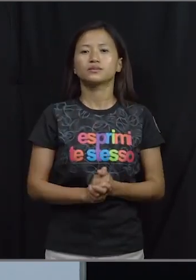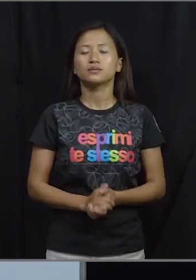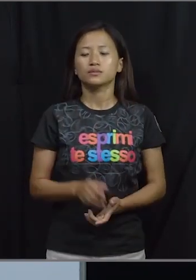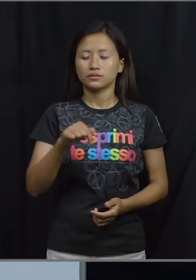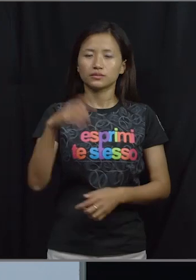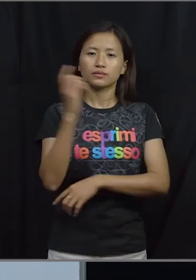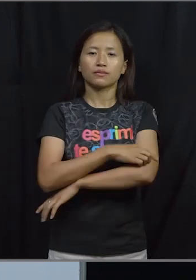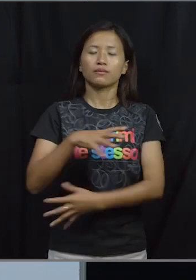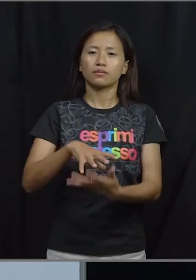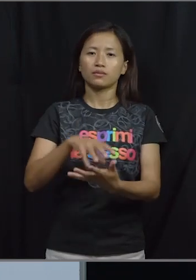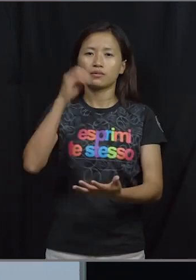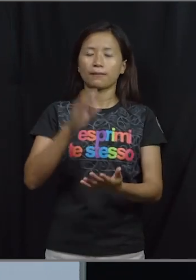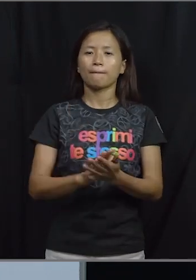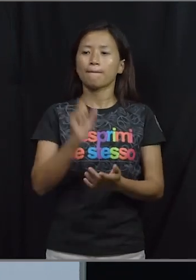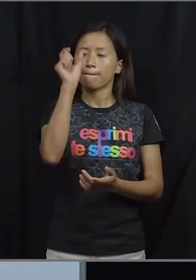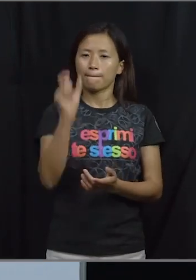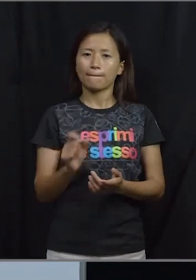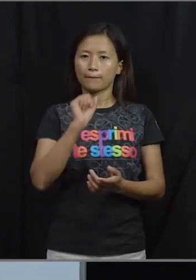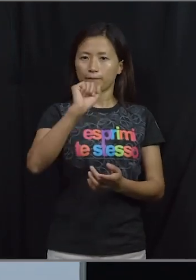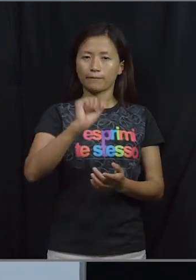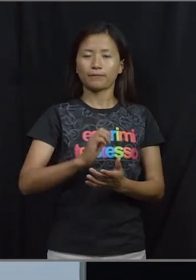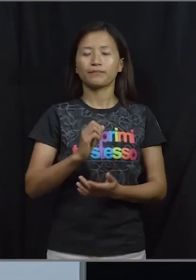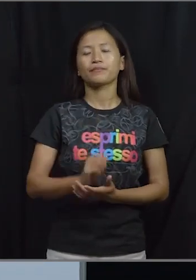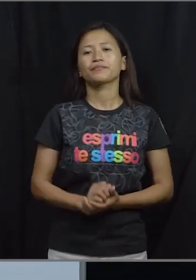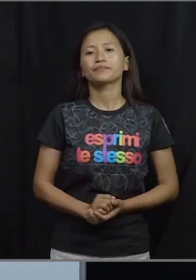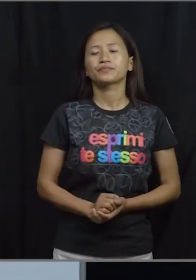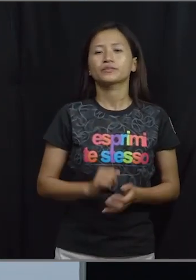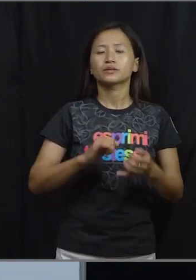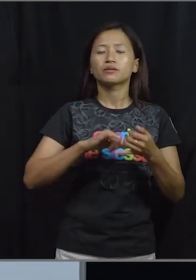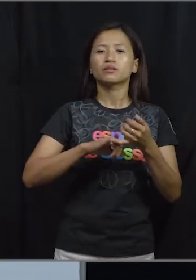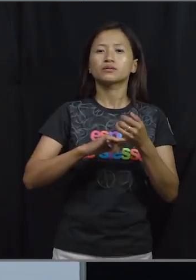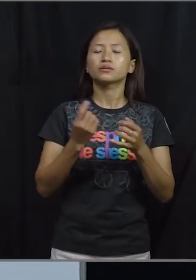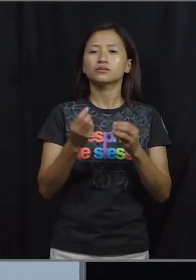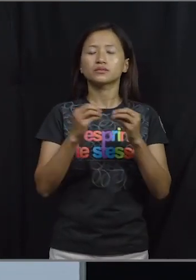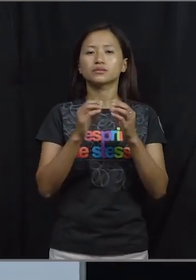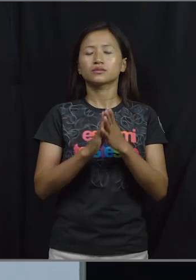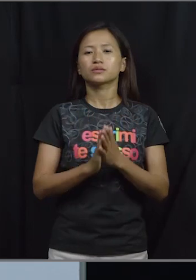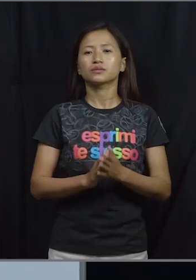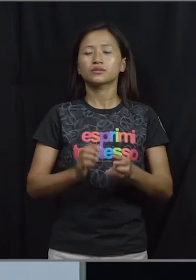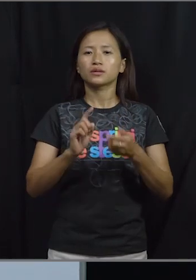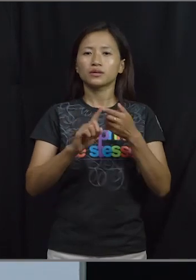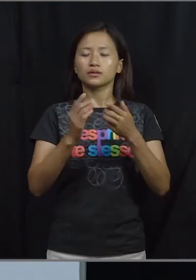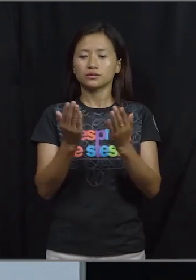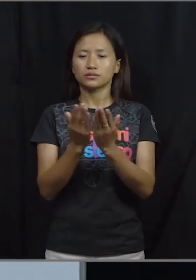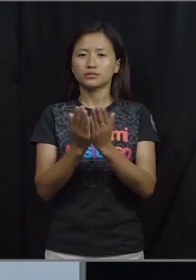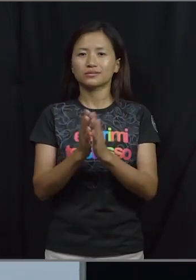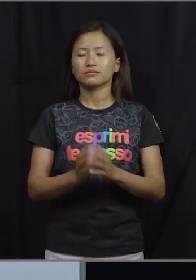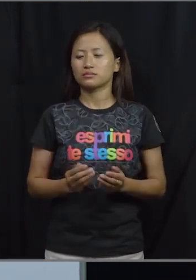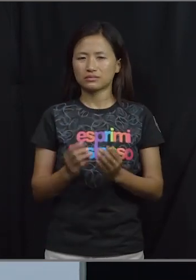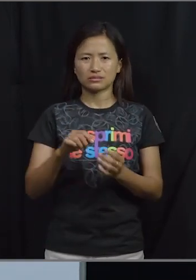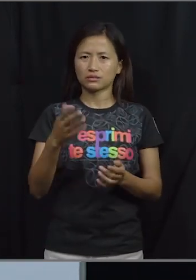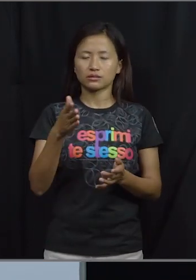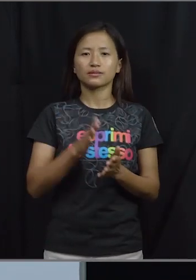you will learn more about yourself. Okay, so the subject education is interesting because it is not an alienated